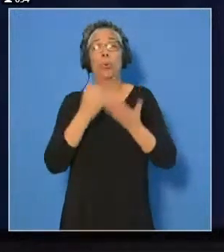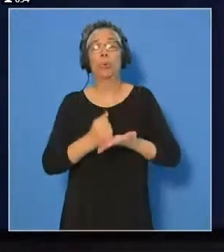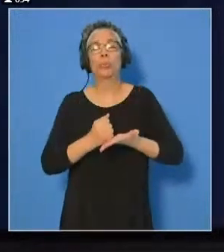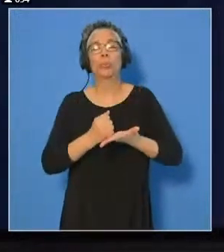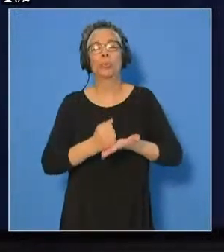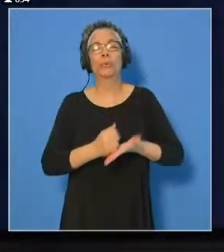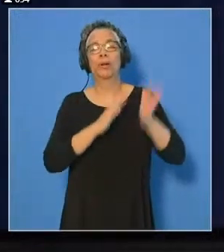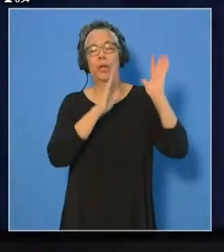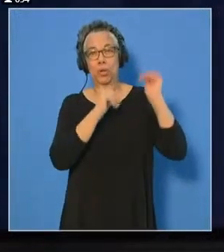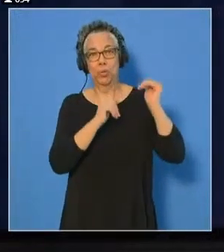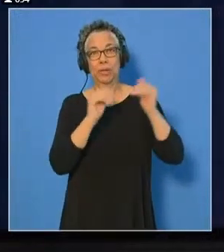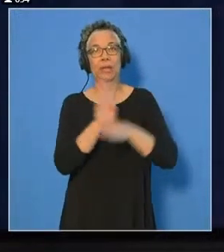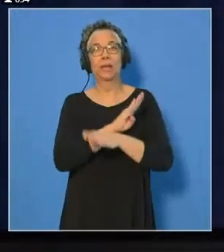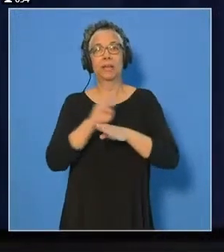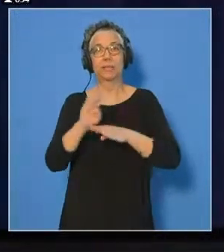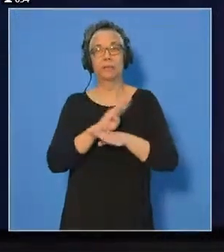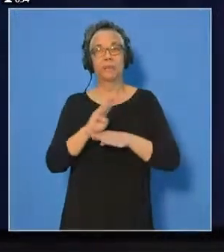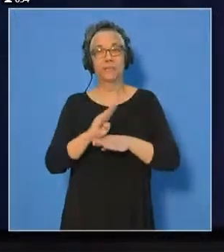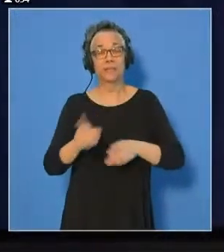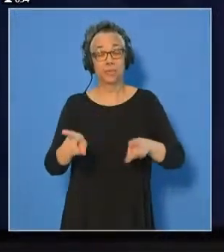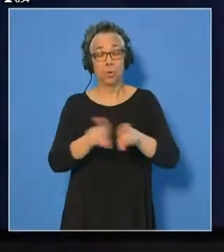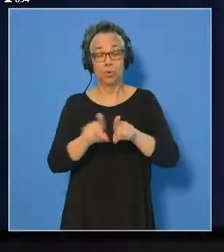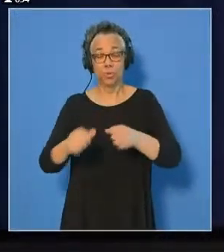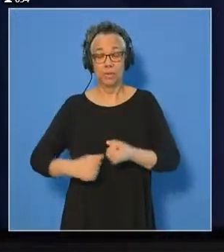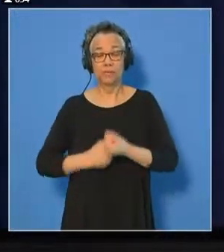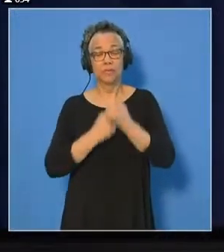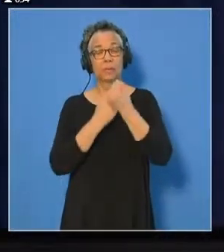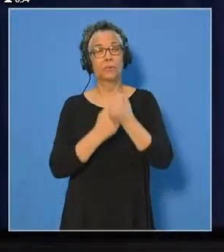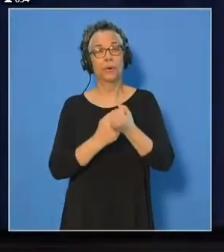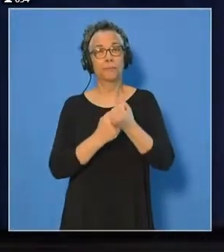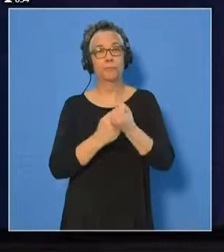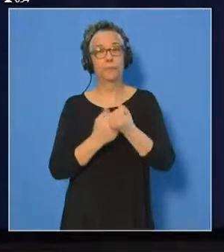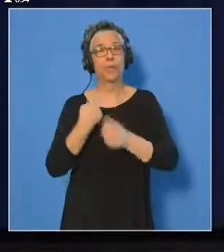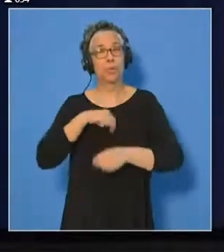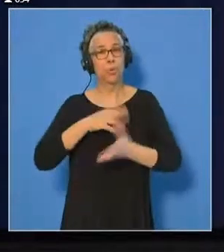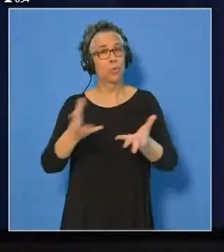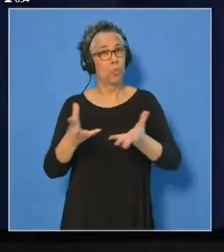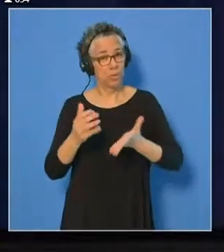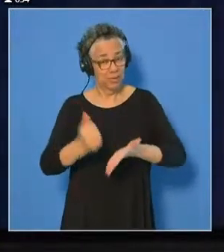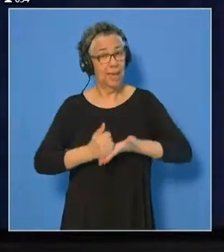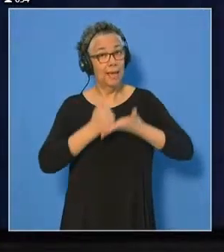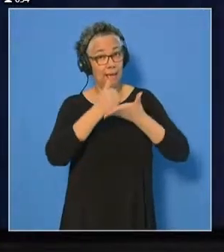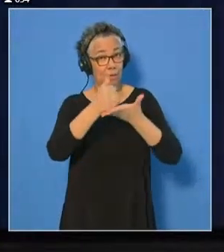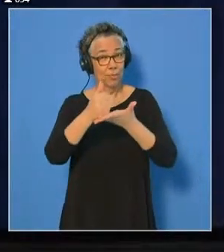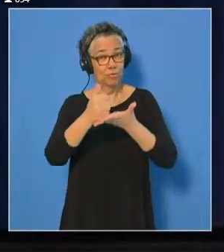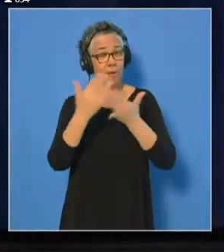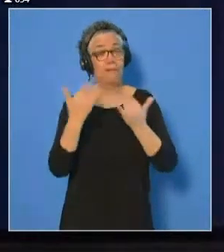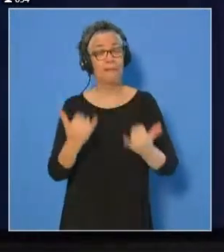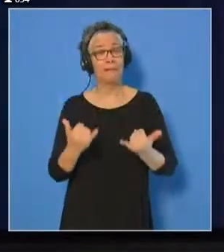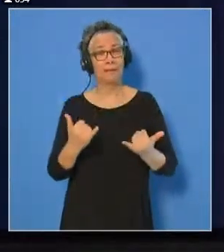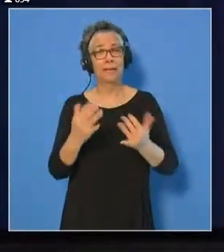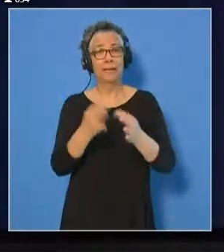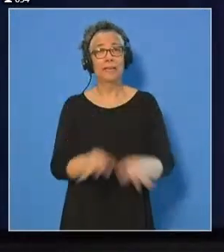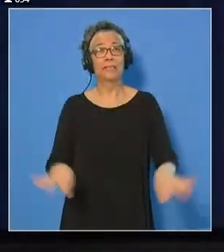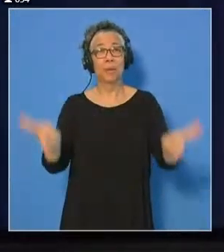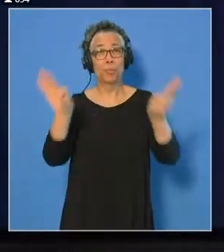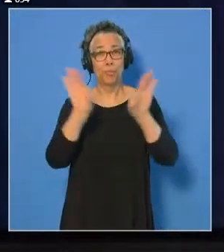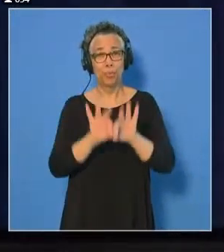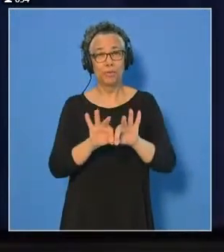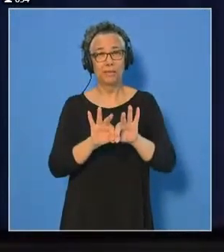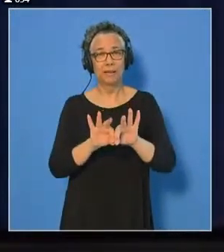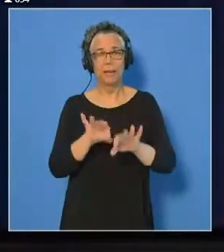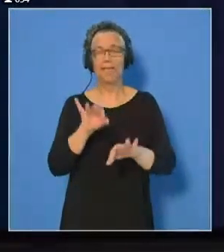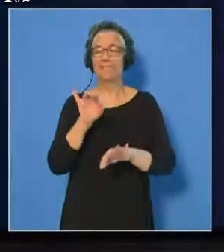community will continue to give its support as well. We want to help you during these times, and it is important, and that is the